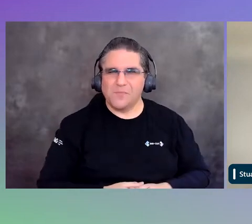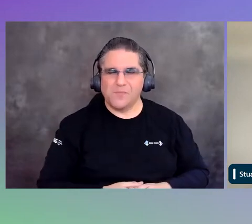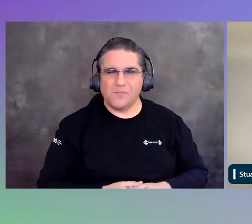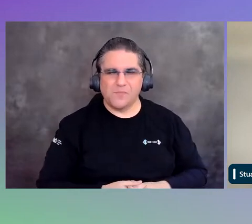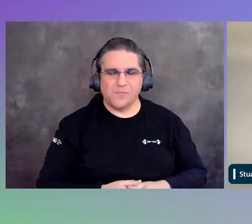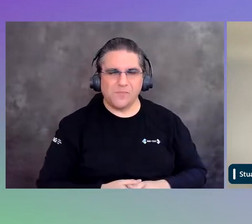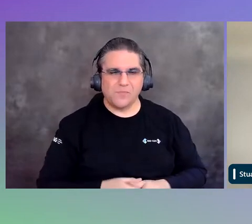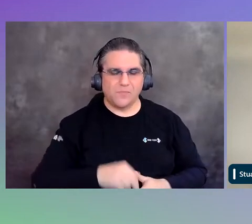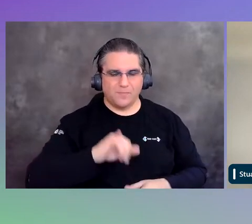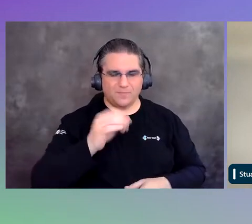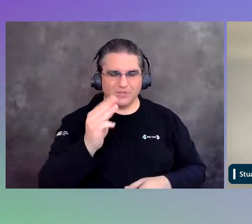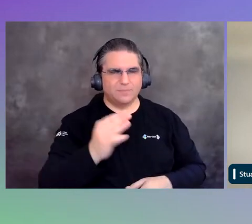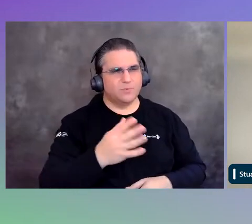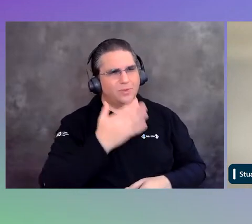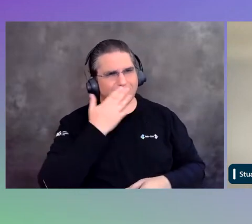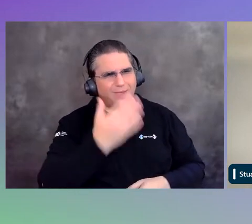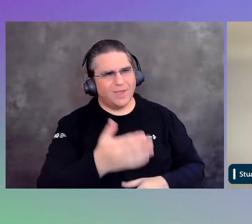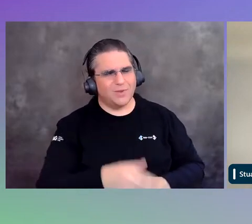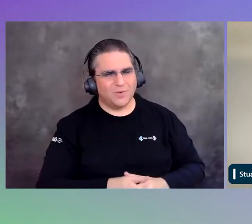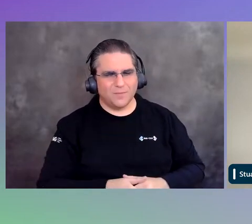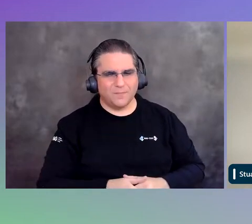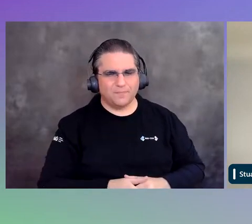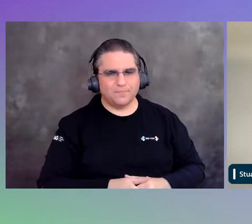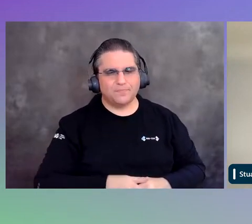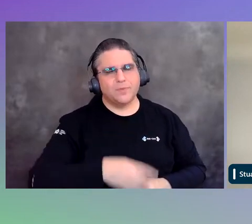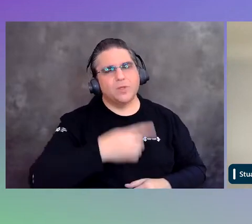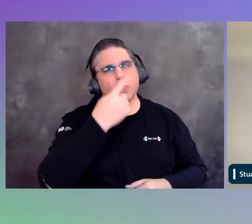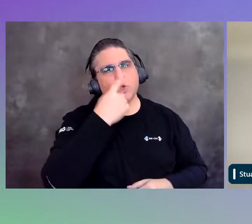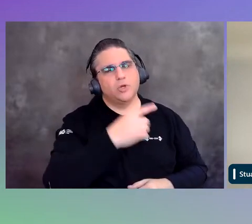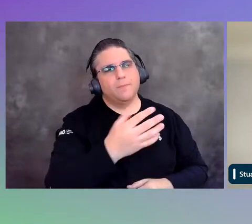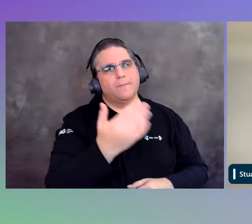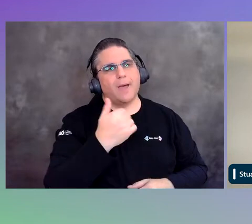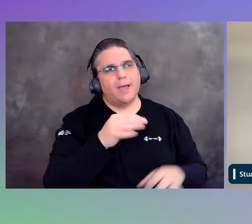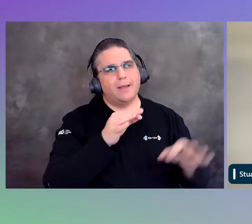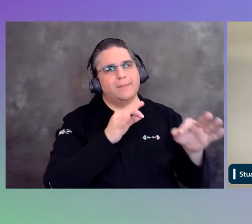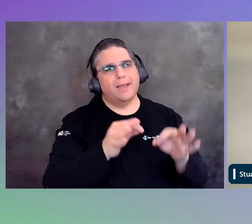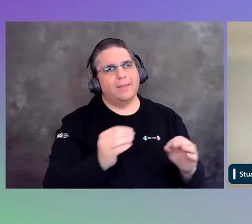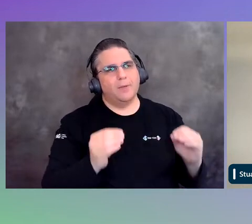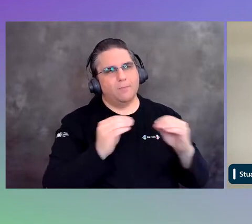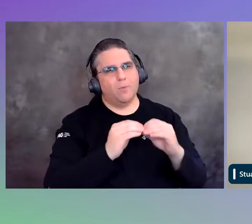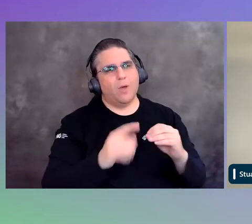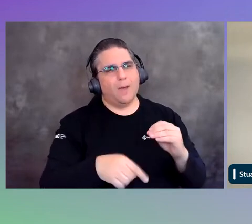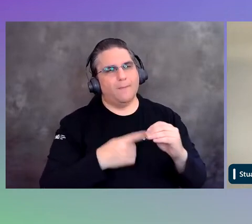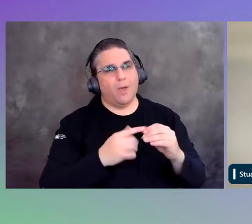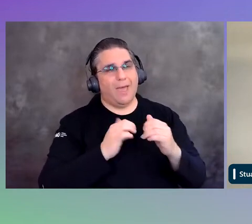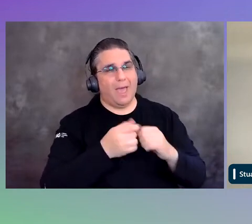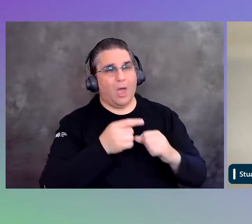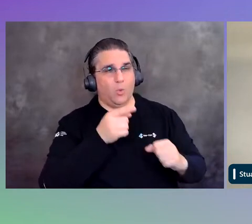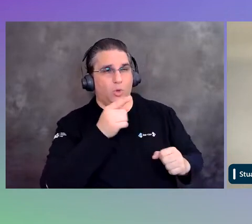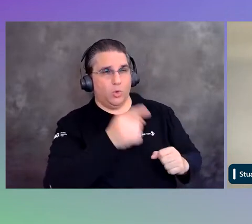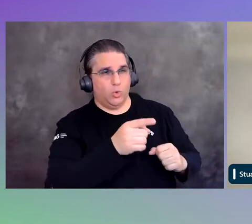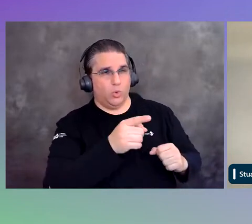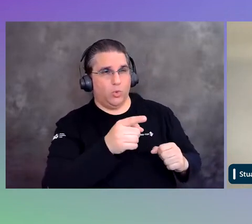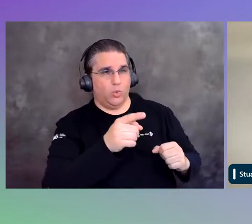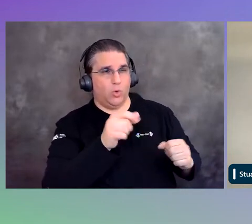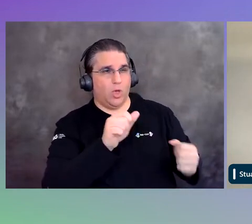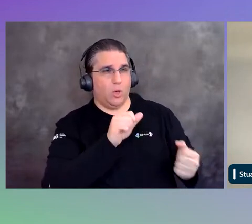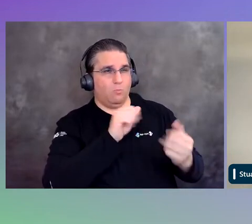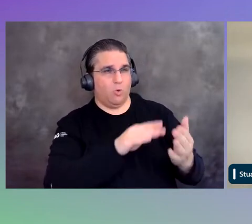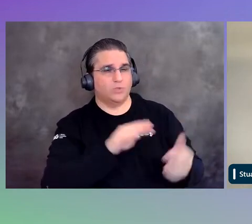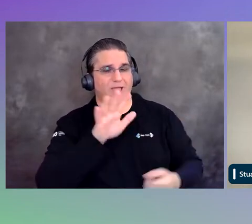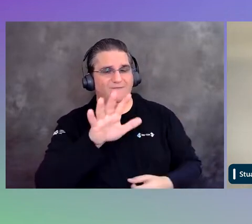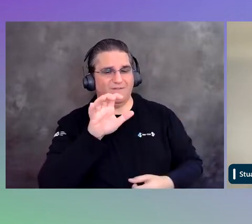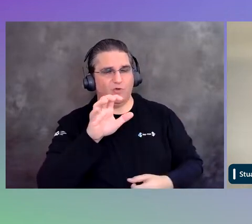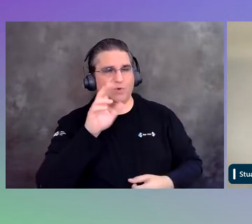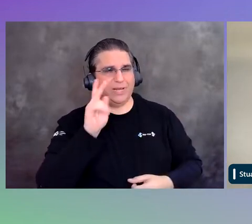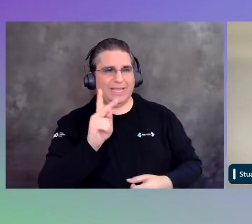Great, thank you. Could you talk a bit more about how you approached the 500K issue